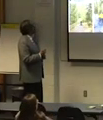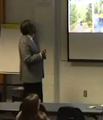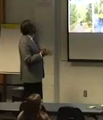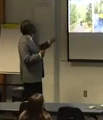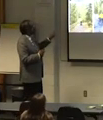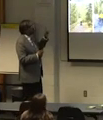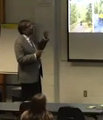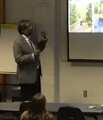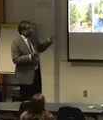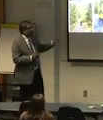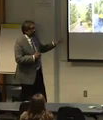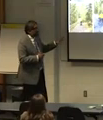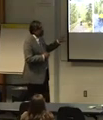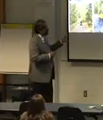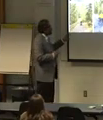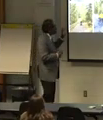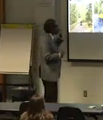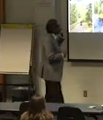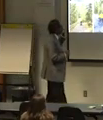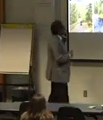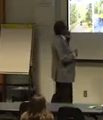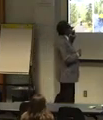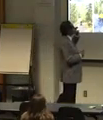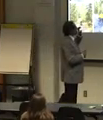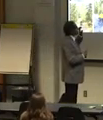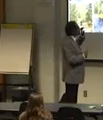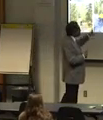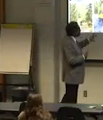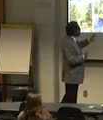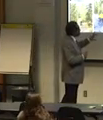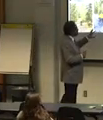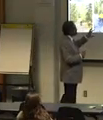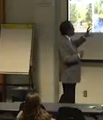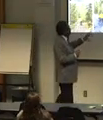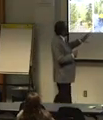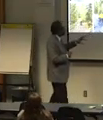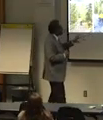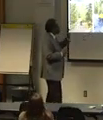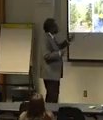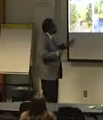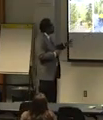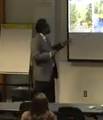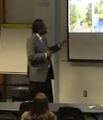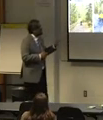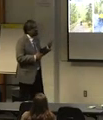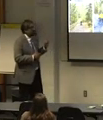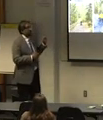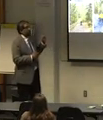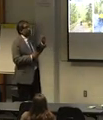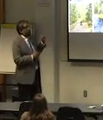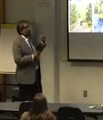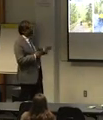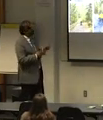Other videos, another type of video that we found was conferences that have been recorded or webinars. This